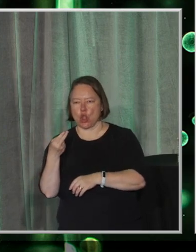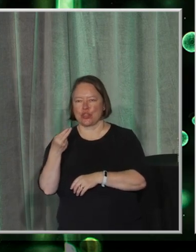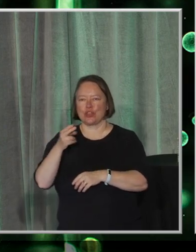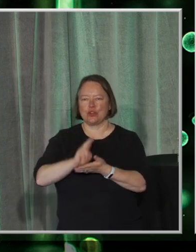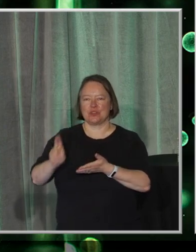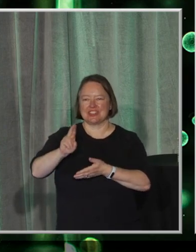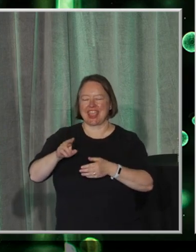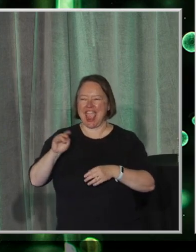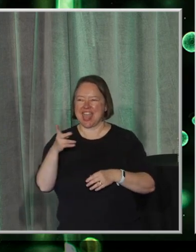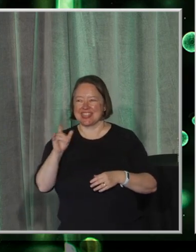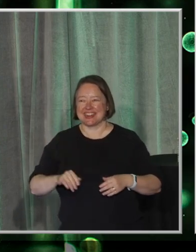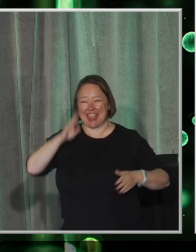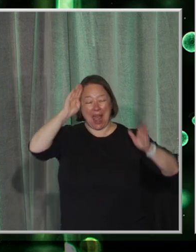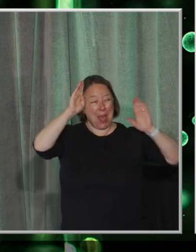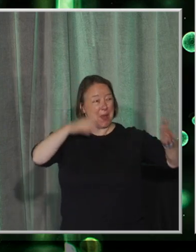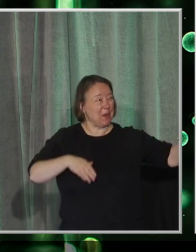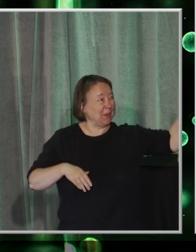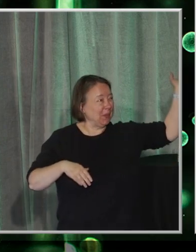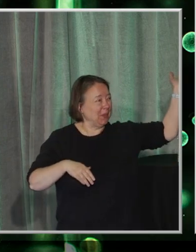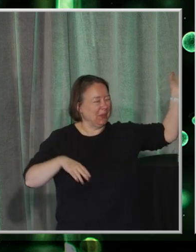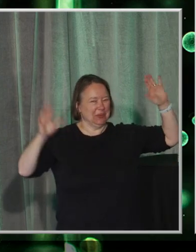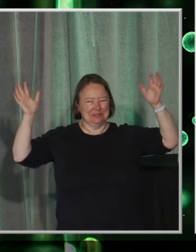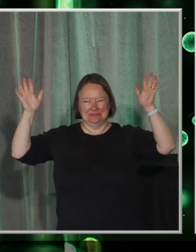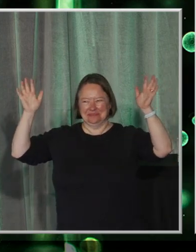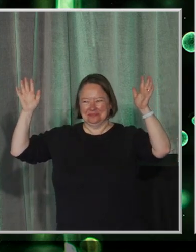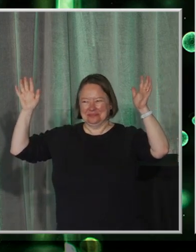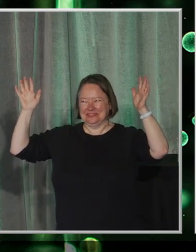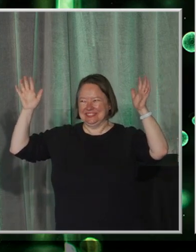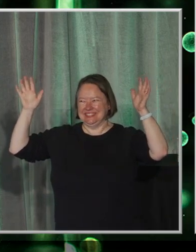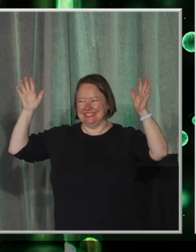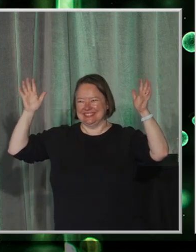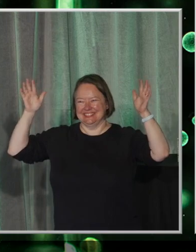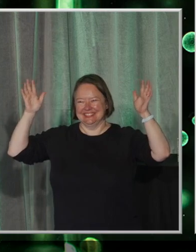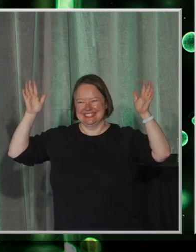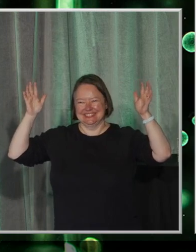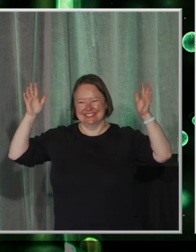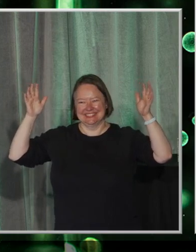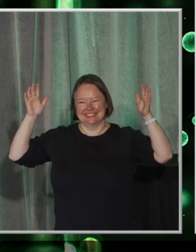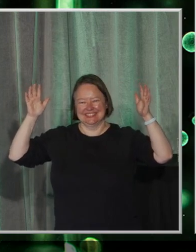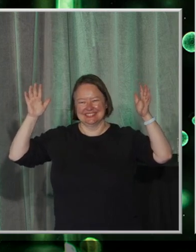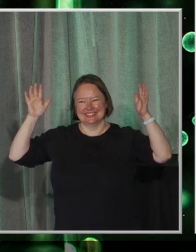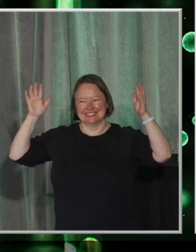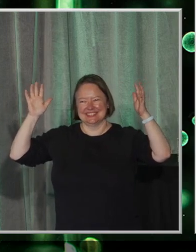Anthony, hello. Hello, good morning.